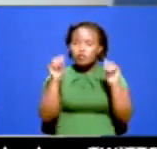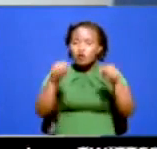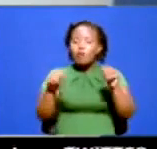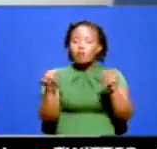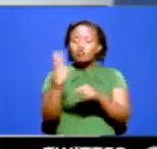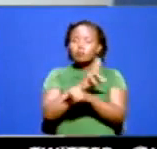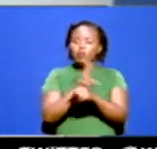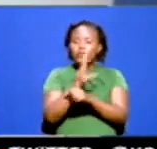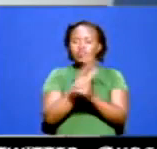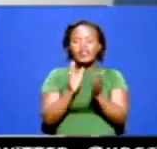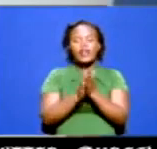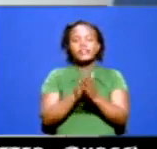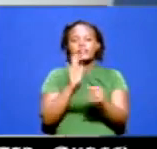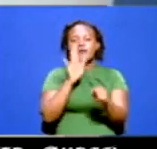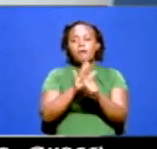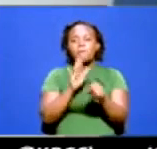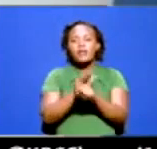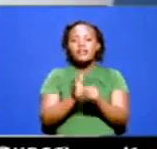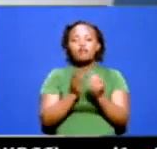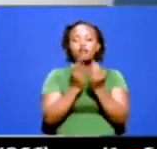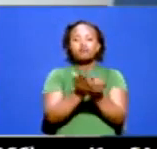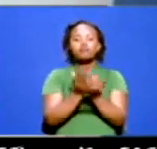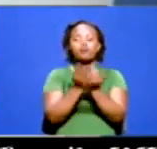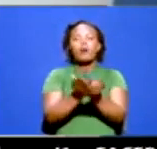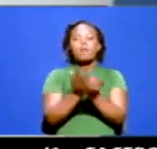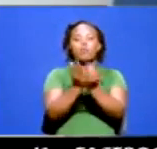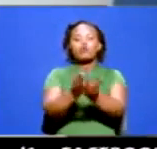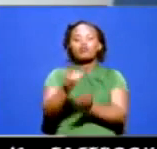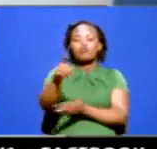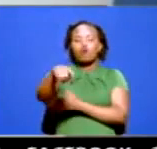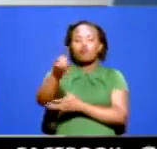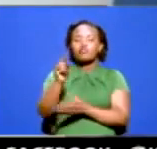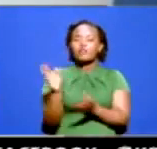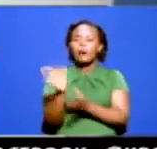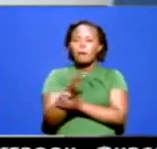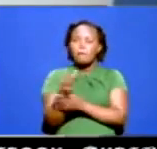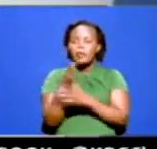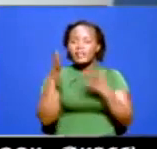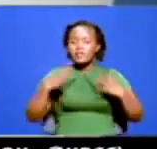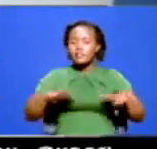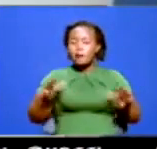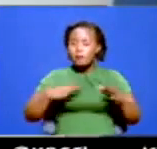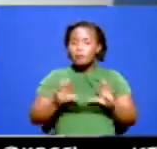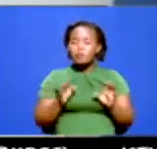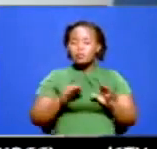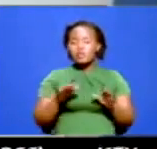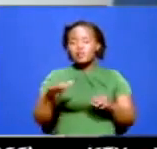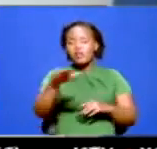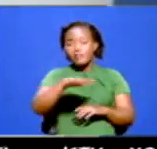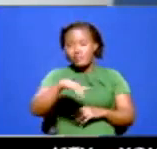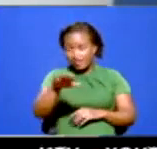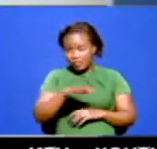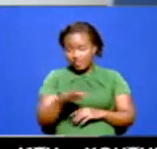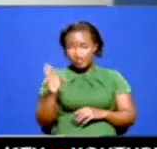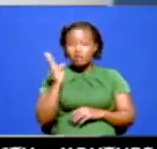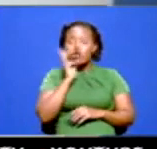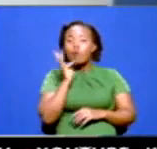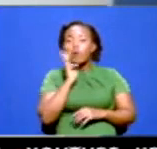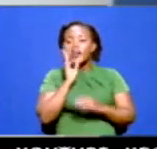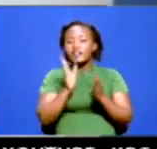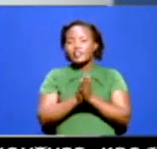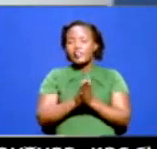these boats for fishermen around inland waters, and also the Indian